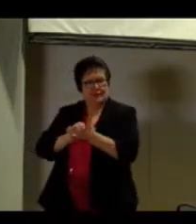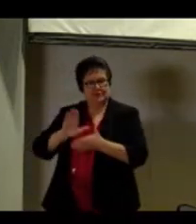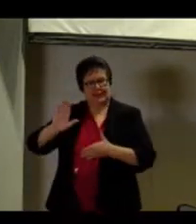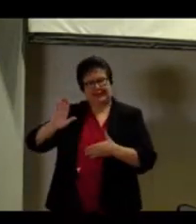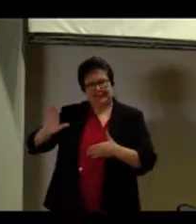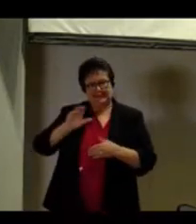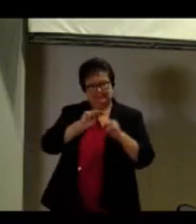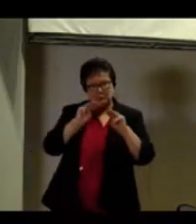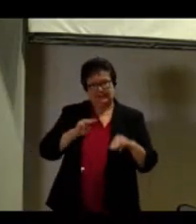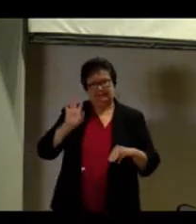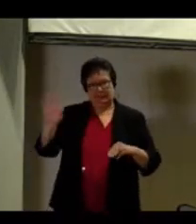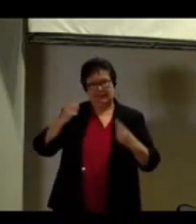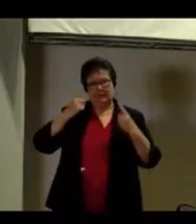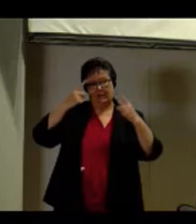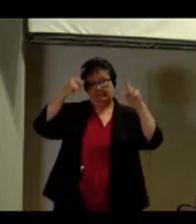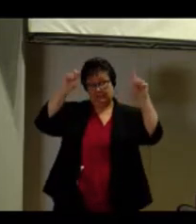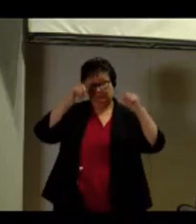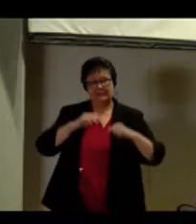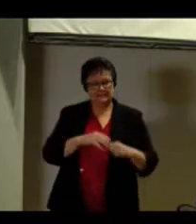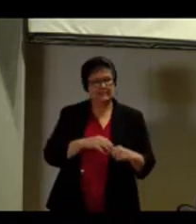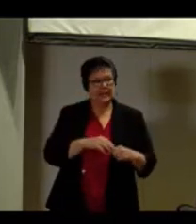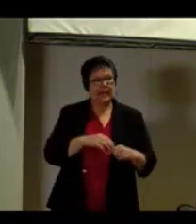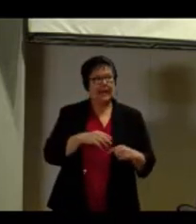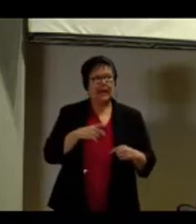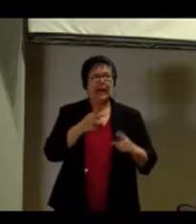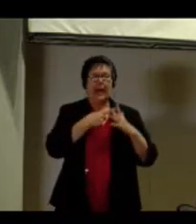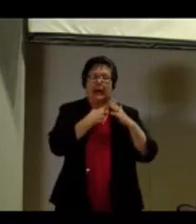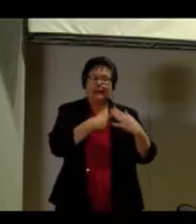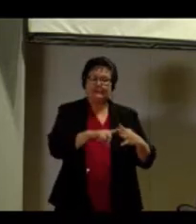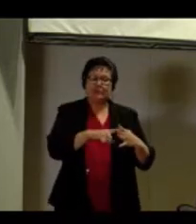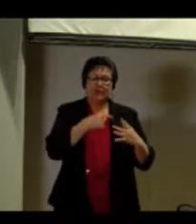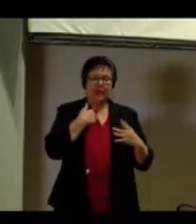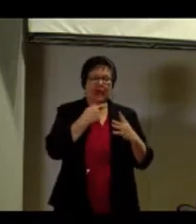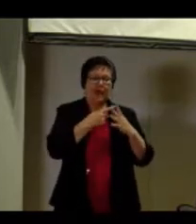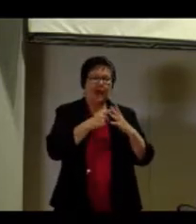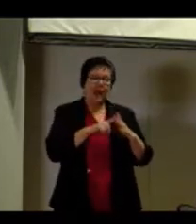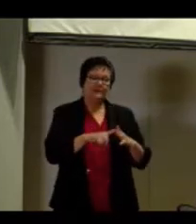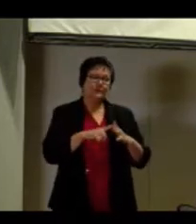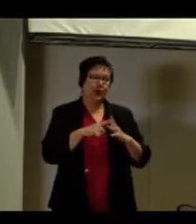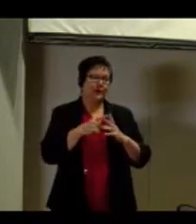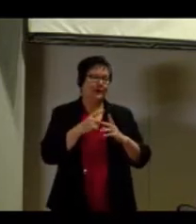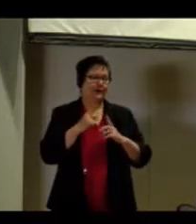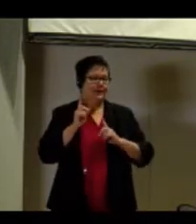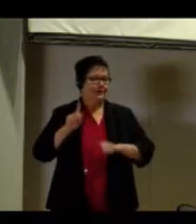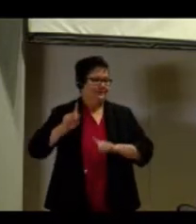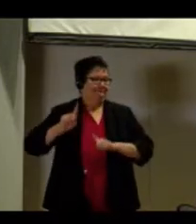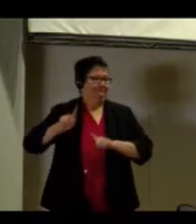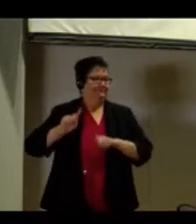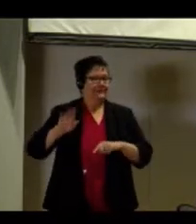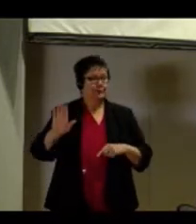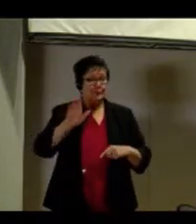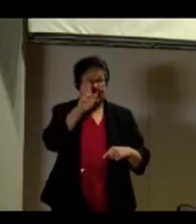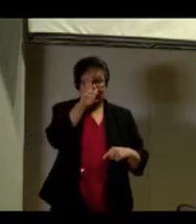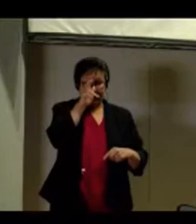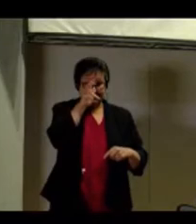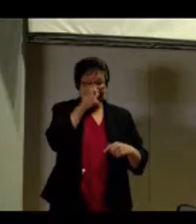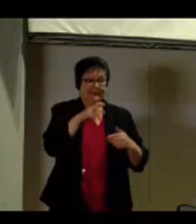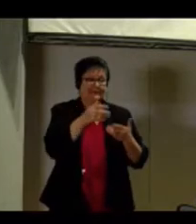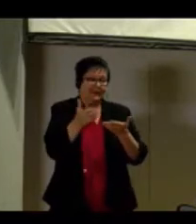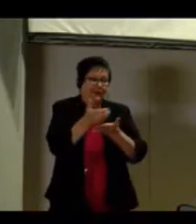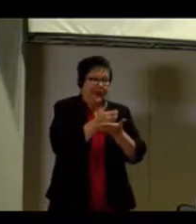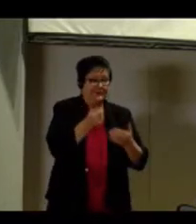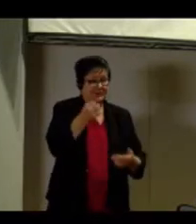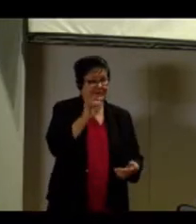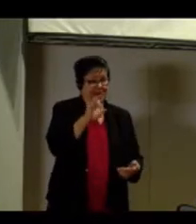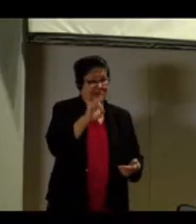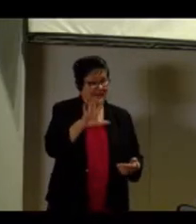they've accomplished. And I know I started regular visits to their insect collection in 1985, so I know how